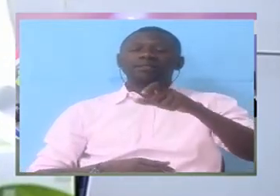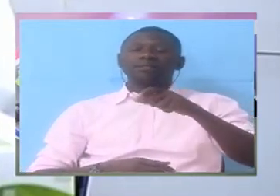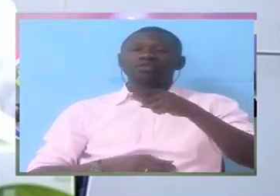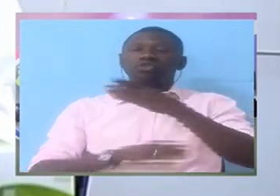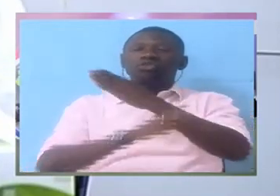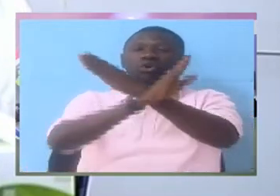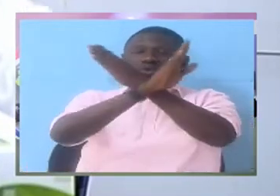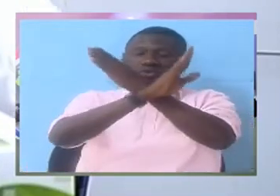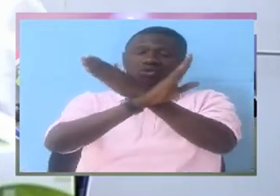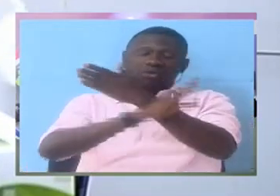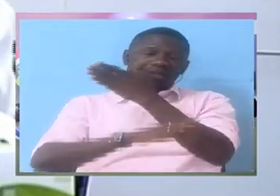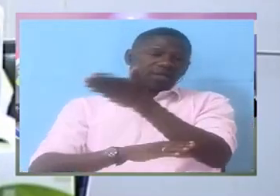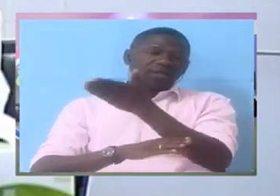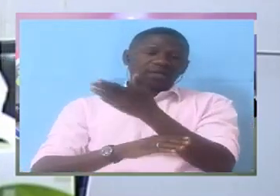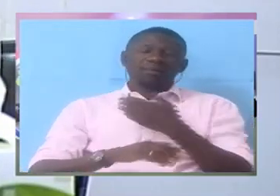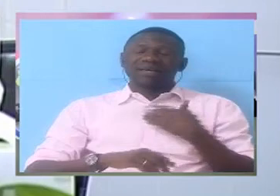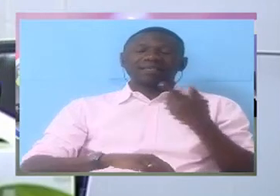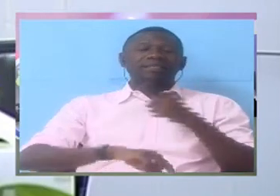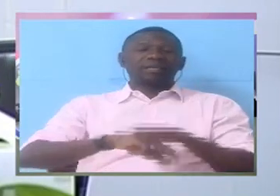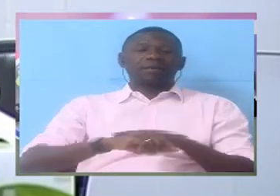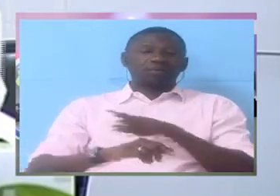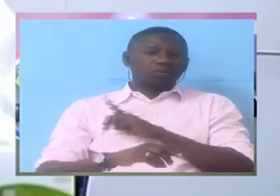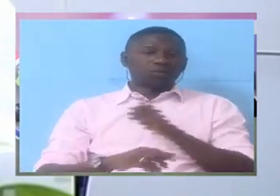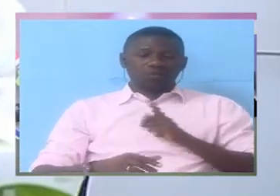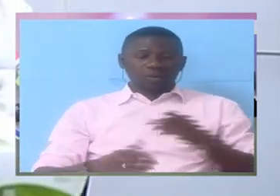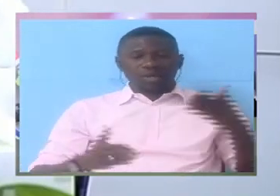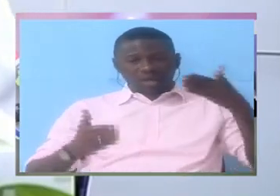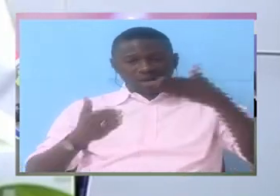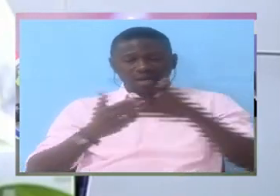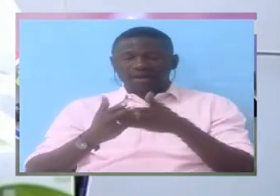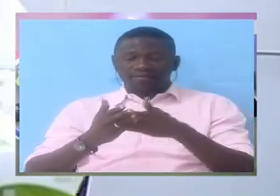there. By the time we arrived at the Johnson,